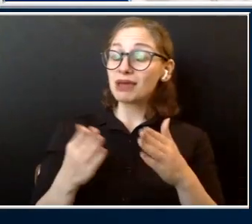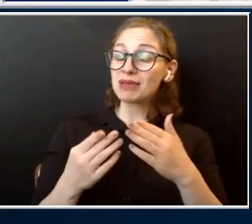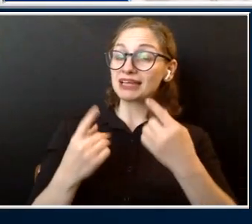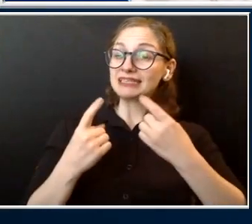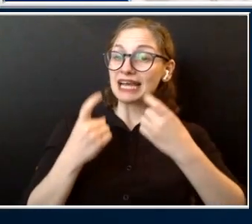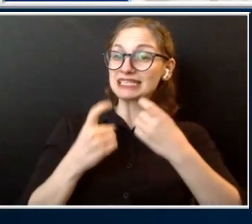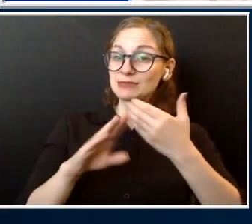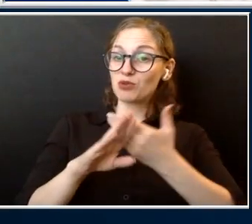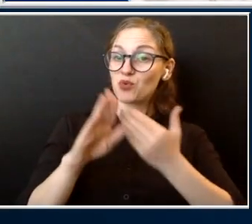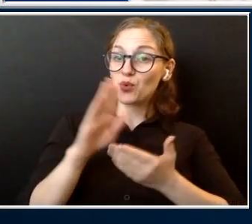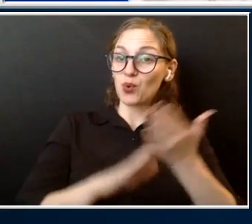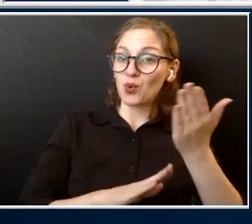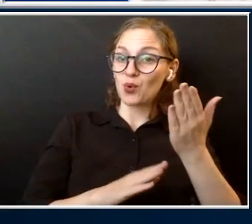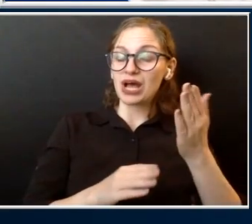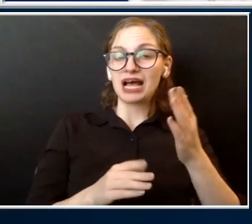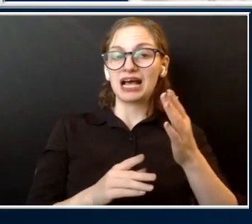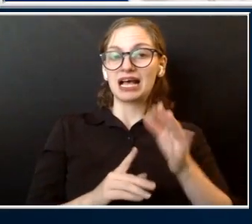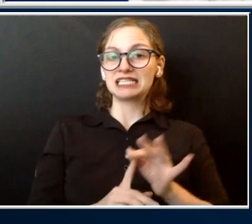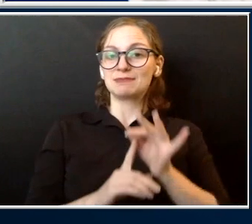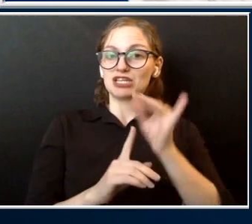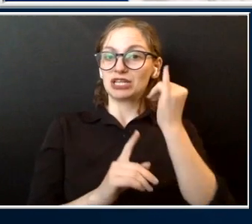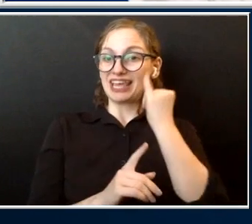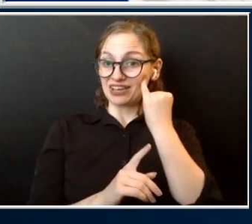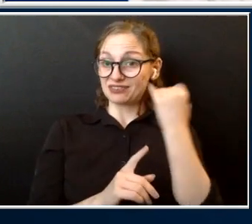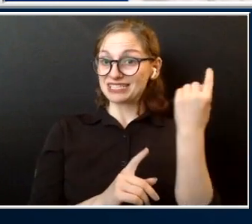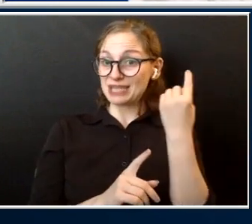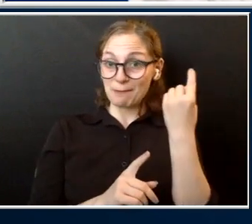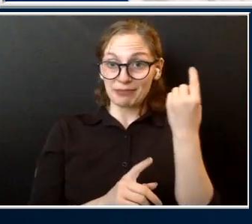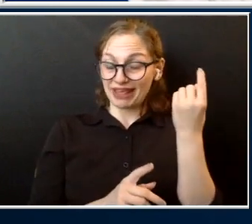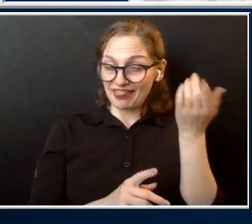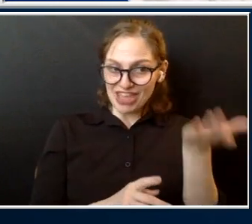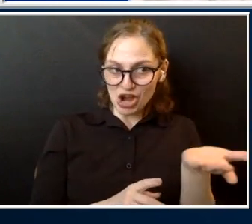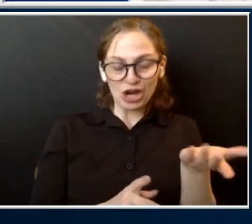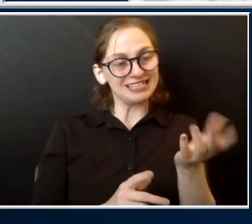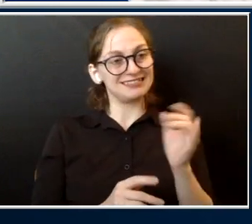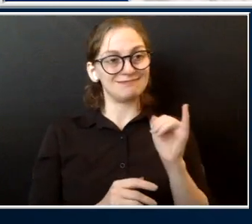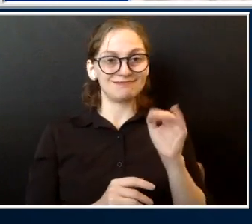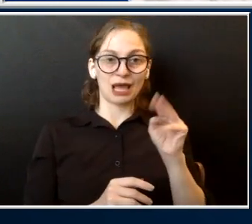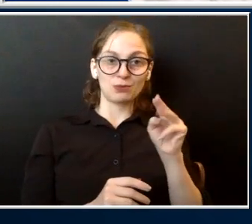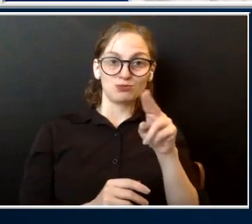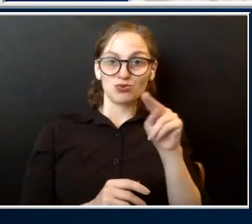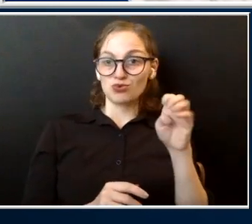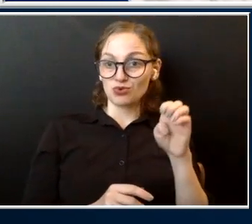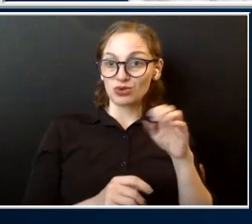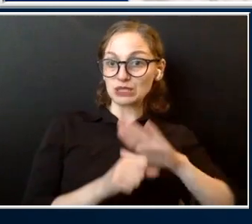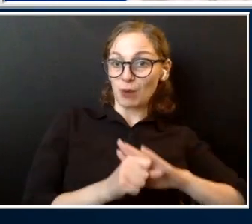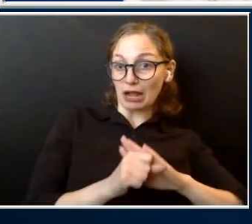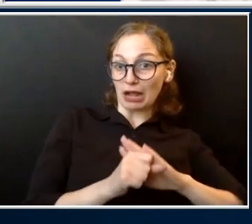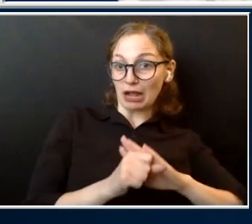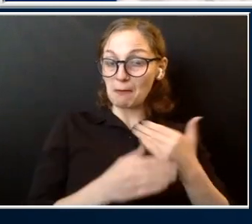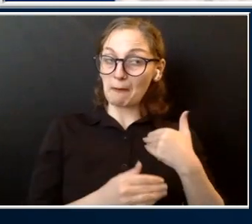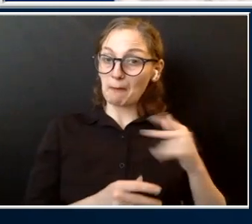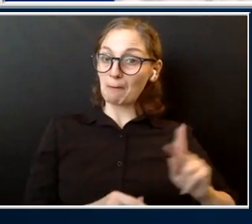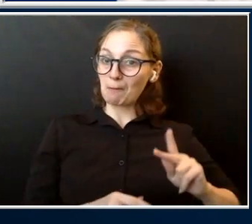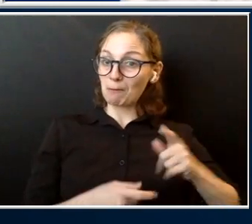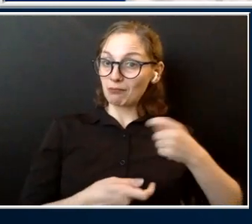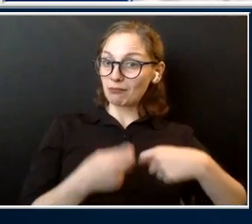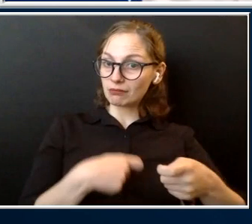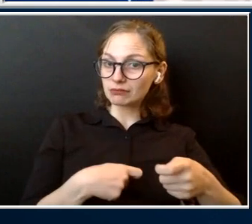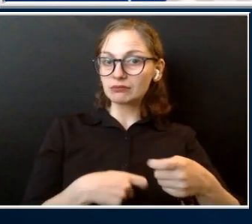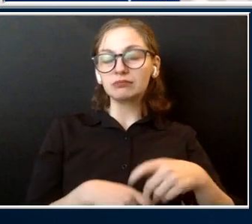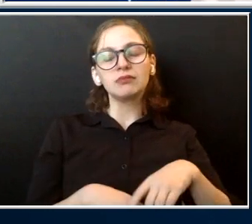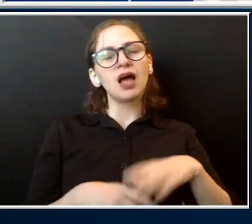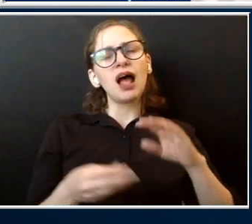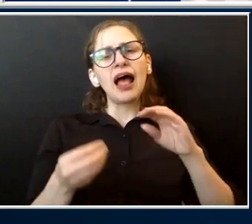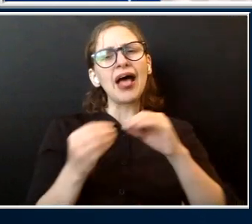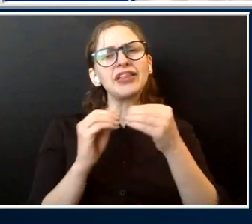on immunosuppressive drugs because Absolutely. they have a kidney transplant or something like that. So, and we've also known the numbers have bounced between around 15 and 25